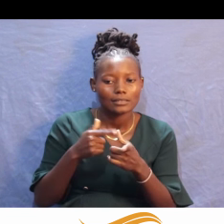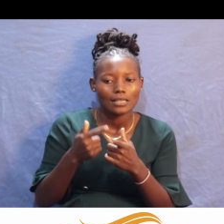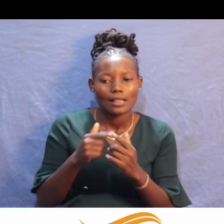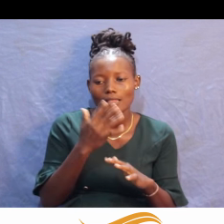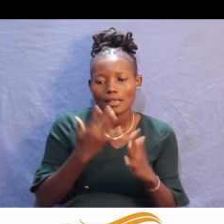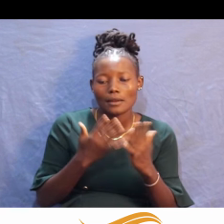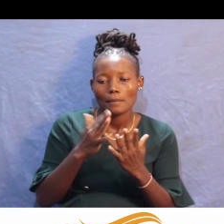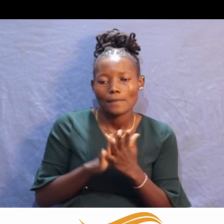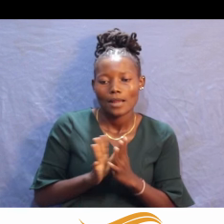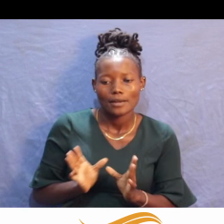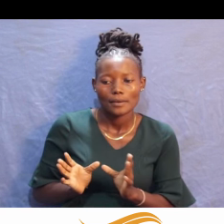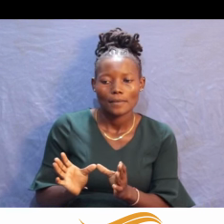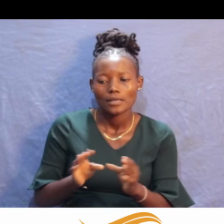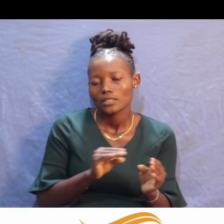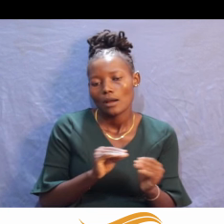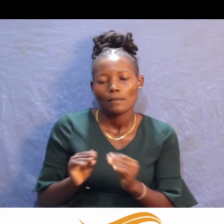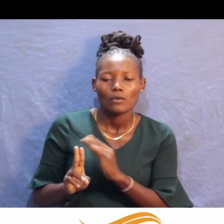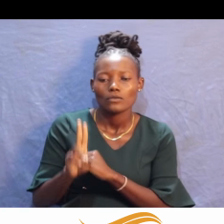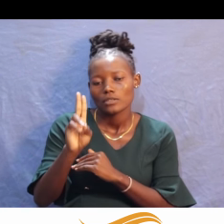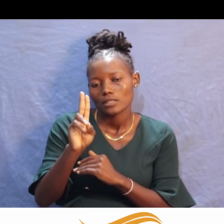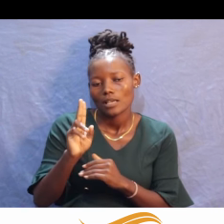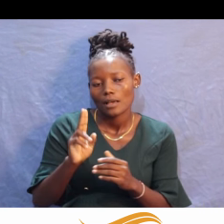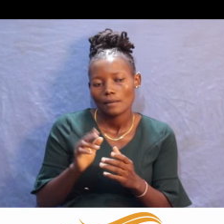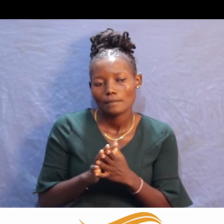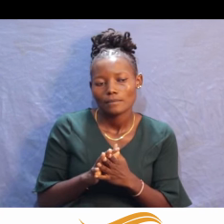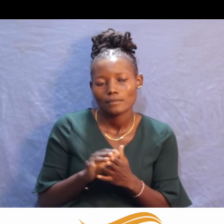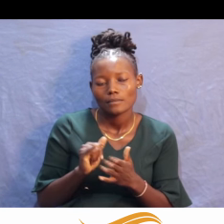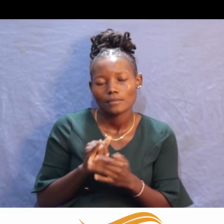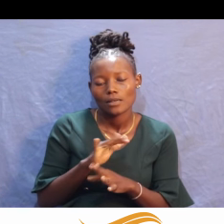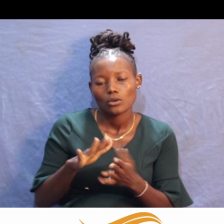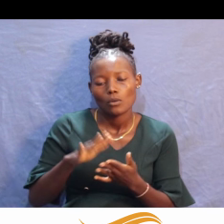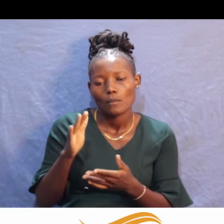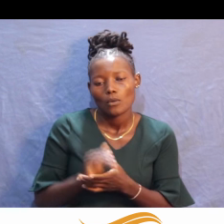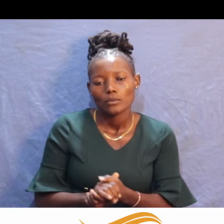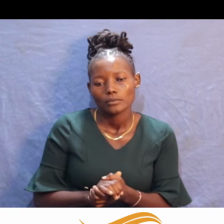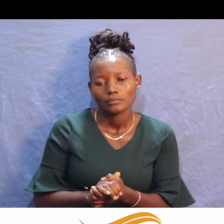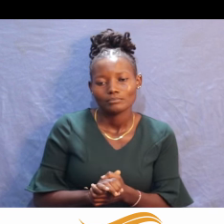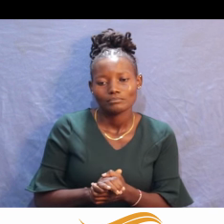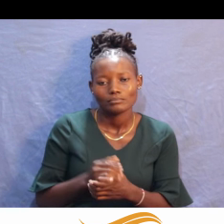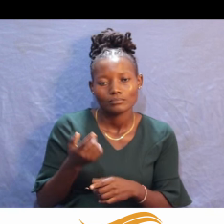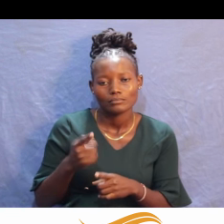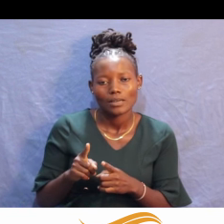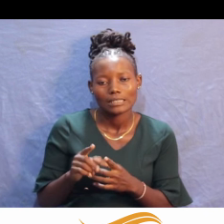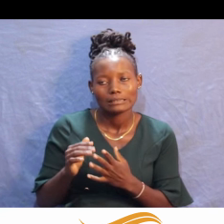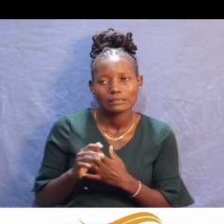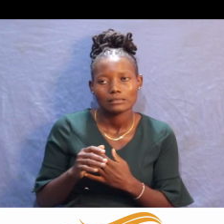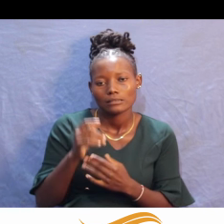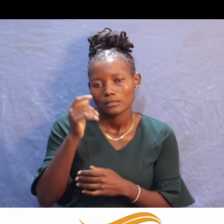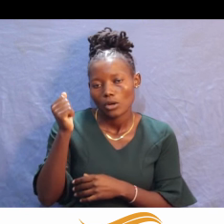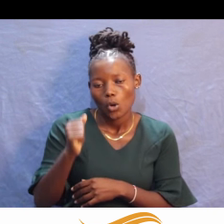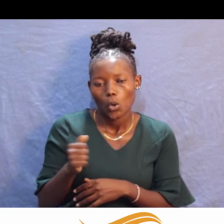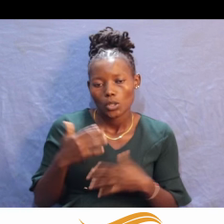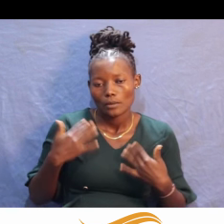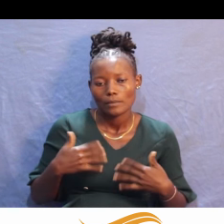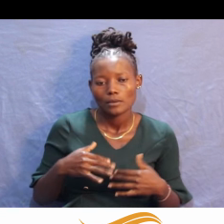numbers, your doctor will stop you because that's abnormal. But in kids, adults, everybody, the top